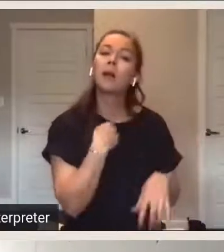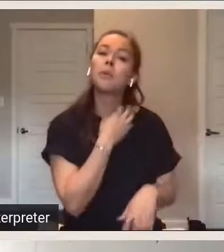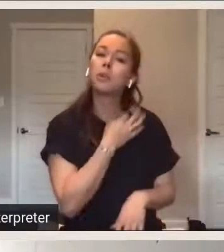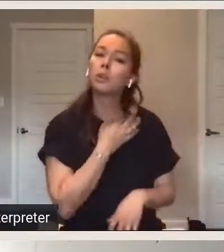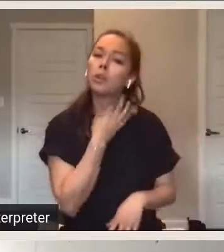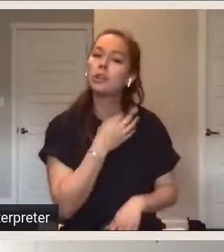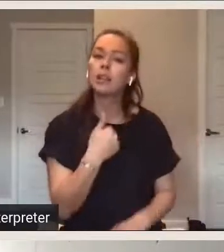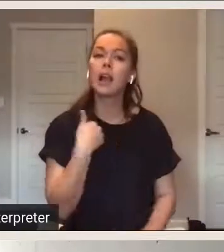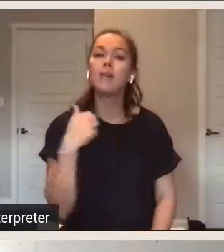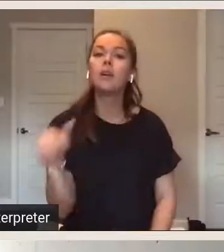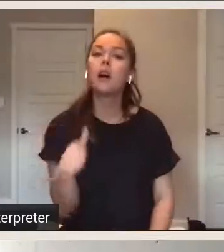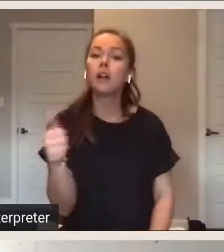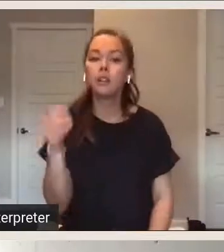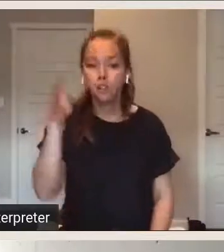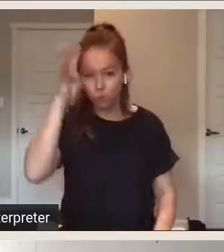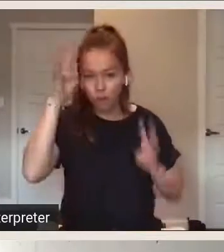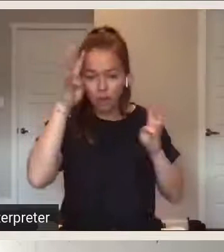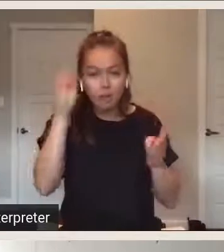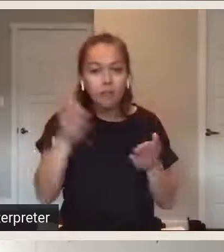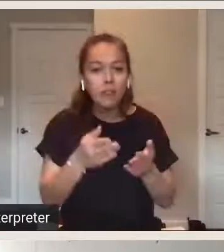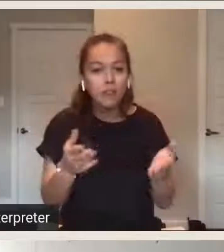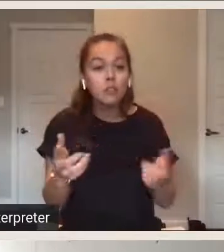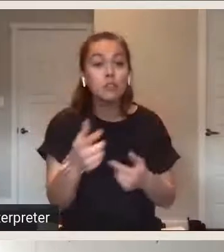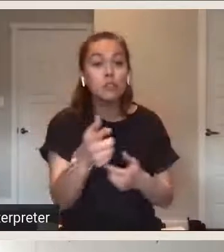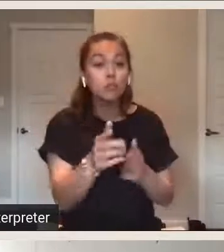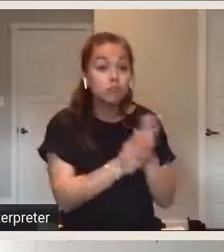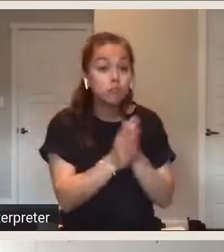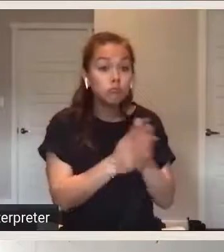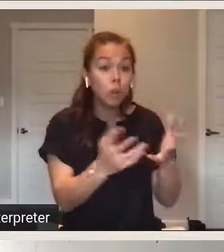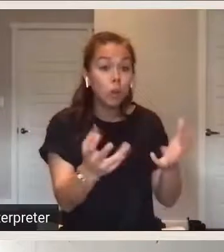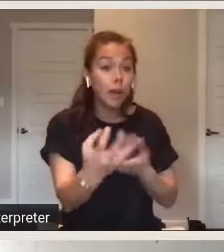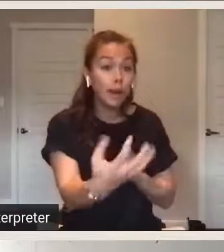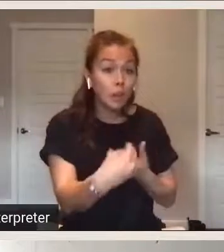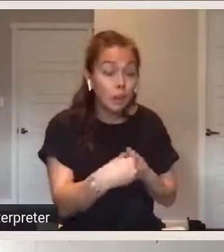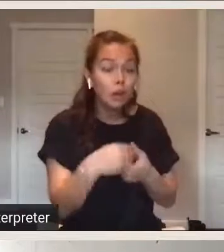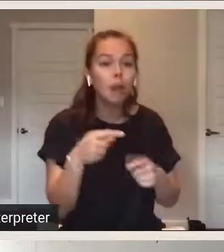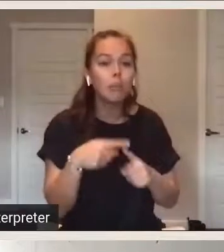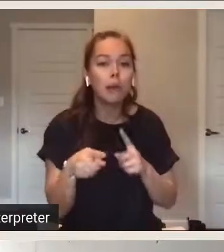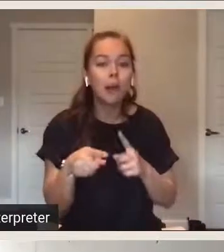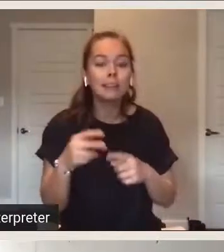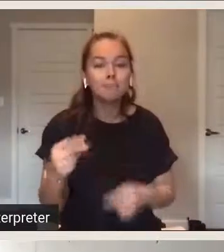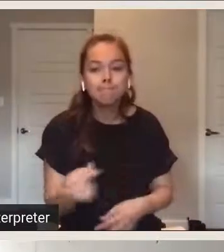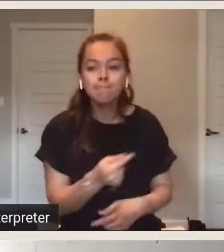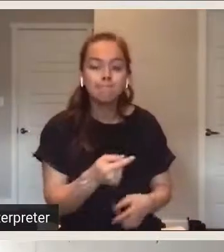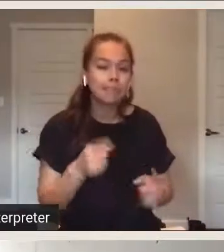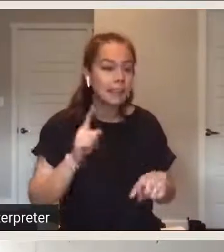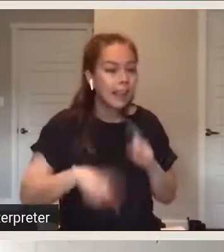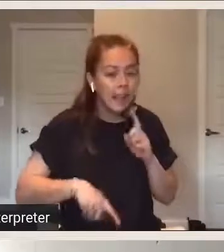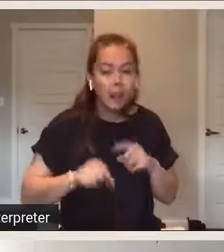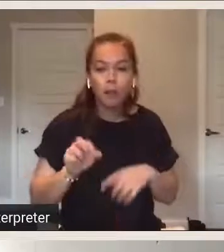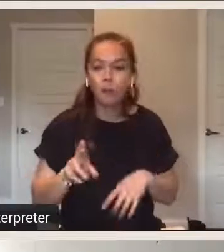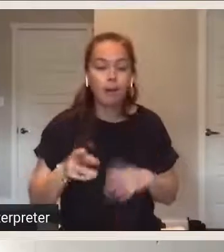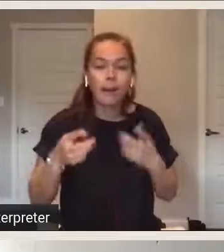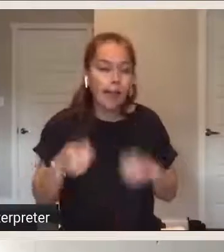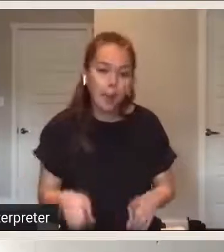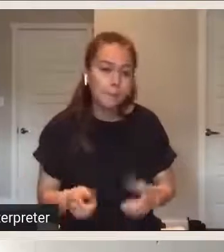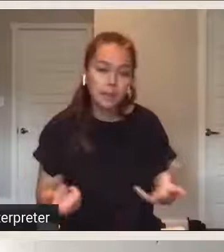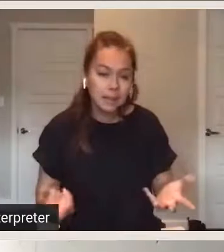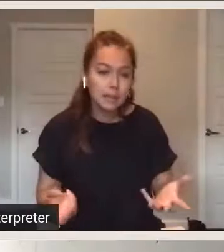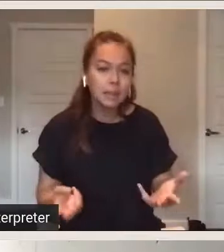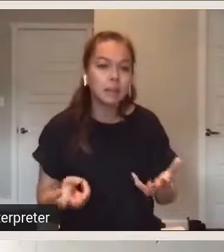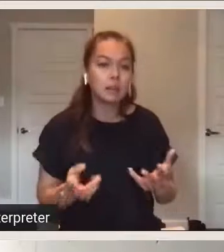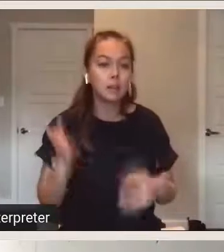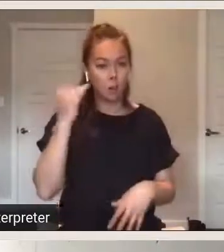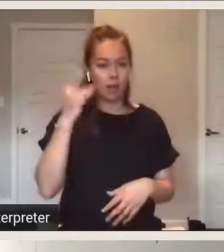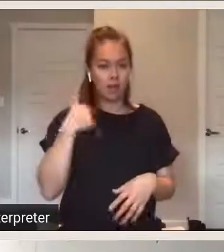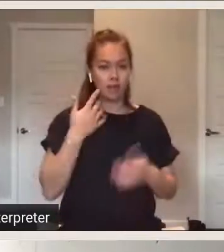creative elements that you wanted to include but weren't able to? And how were you able to achieve this balance? Because you were still able to show us